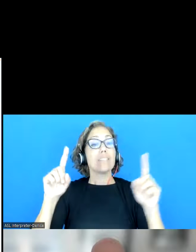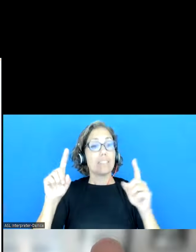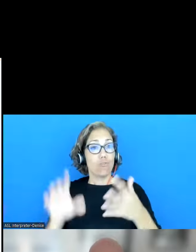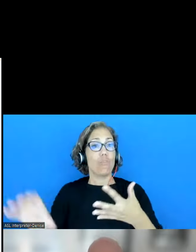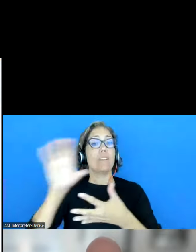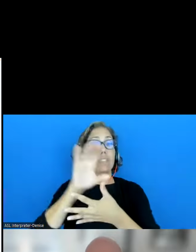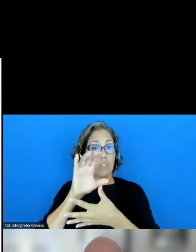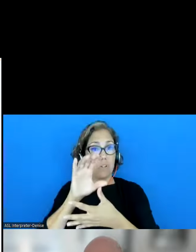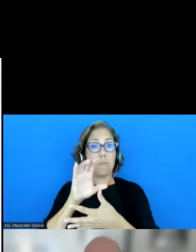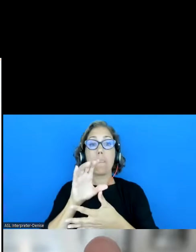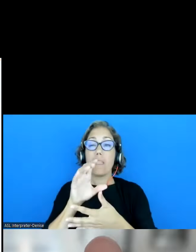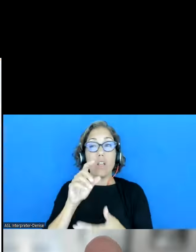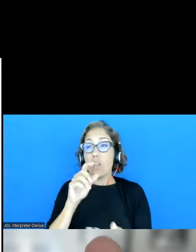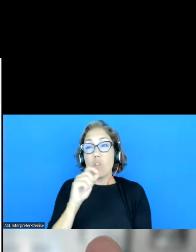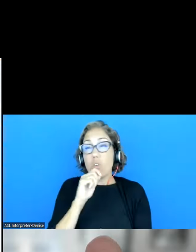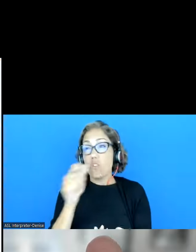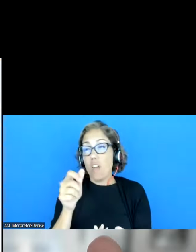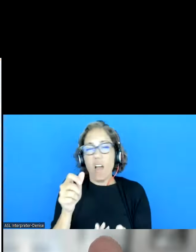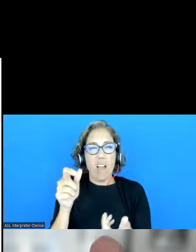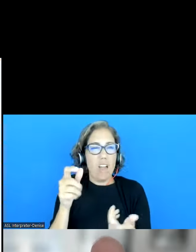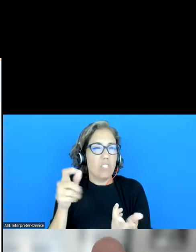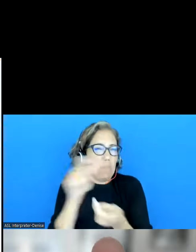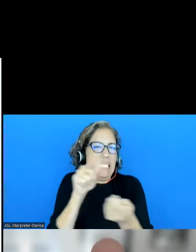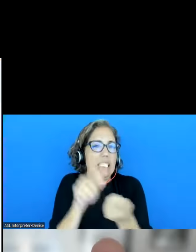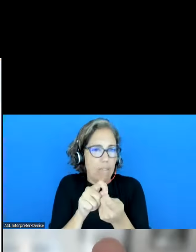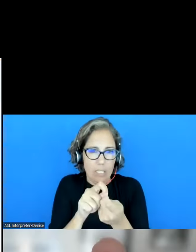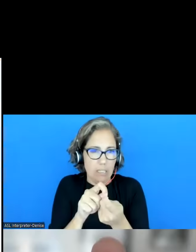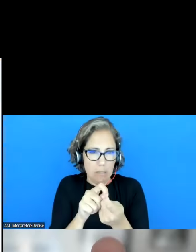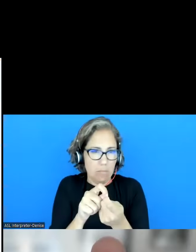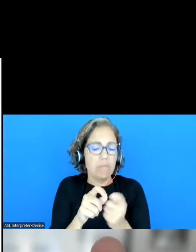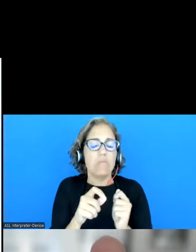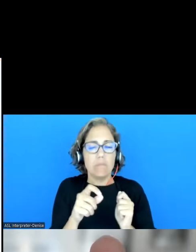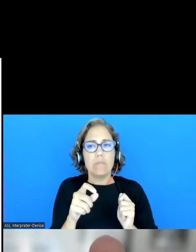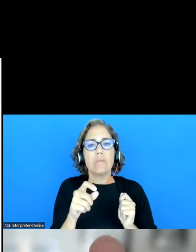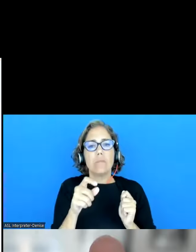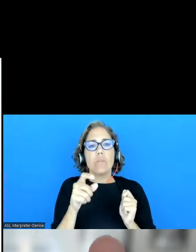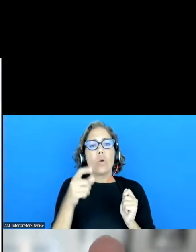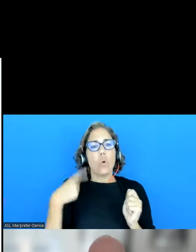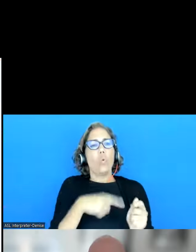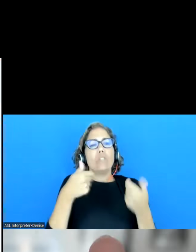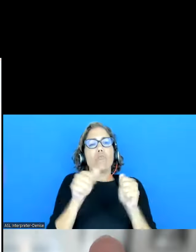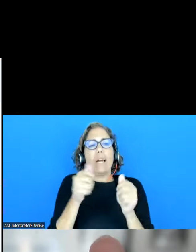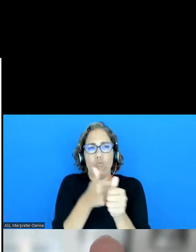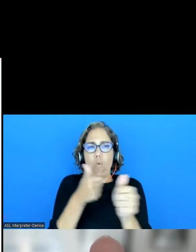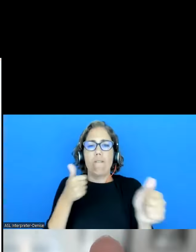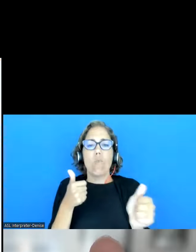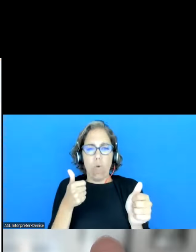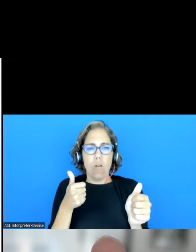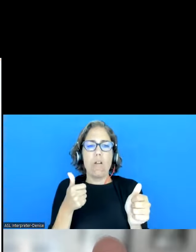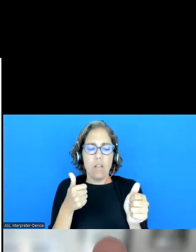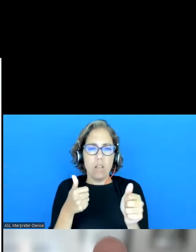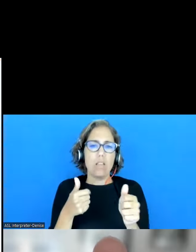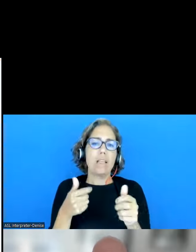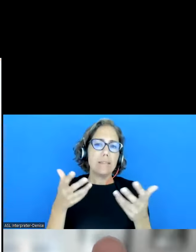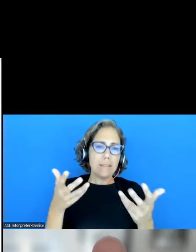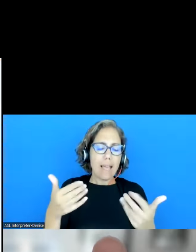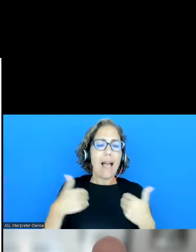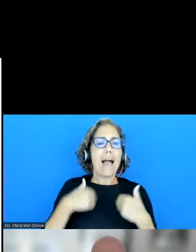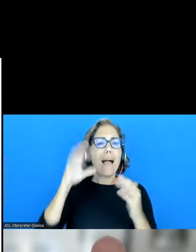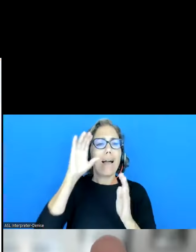except in some very specific circumstances. And so we really recommend to avoid them if possible and have